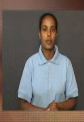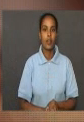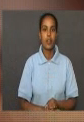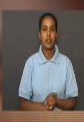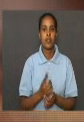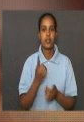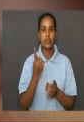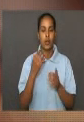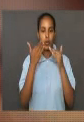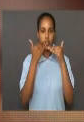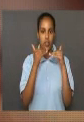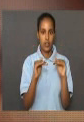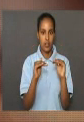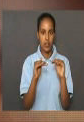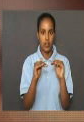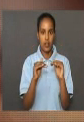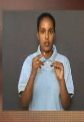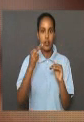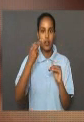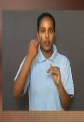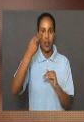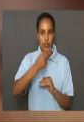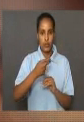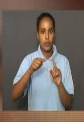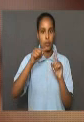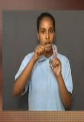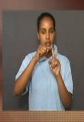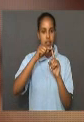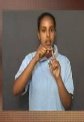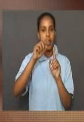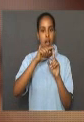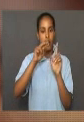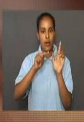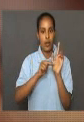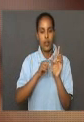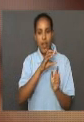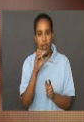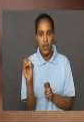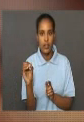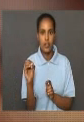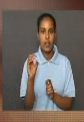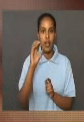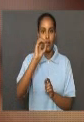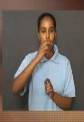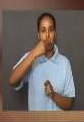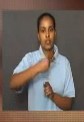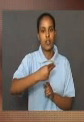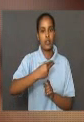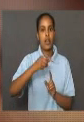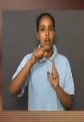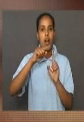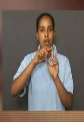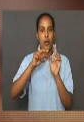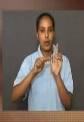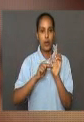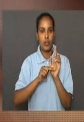The concentration of hydrogen plus ions and hydroxide